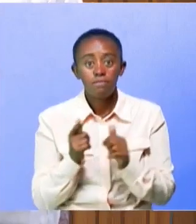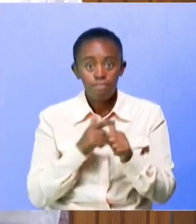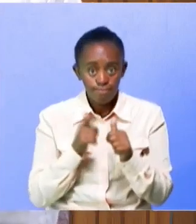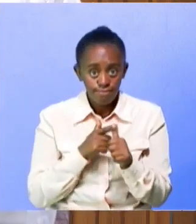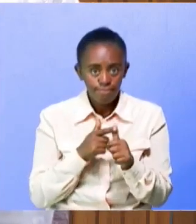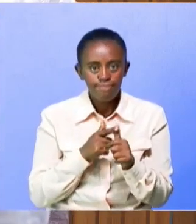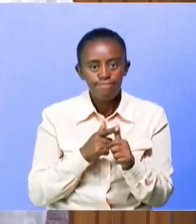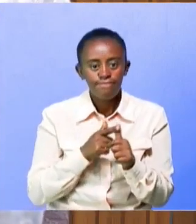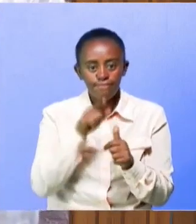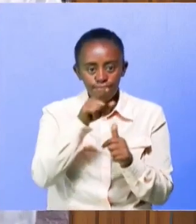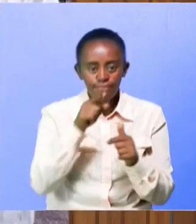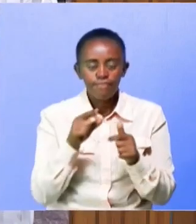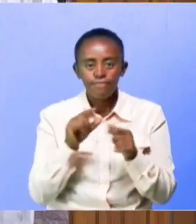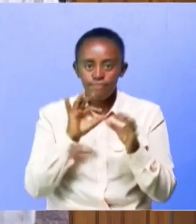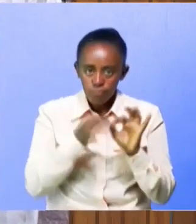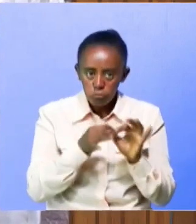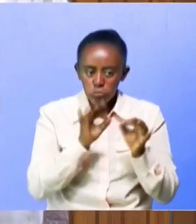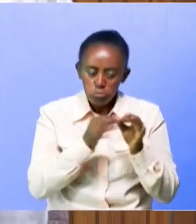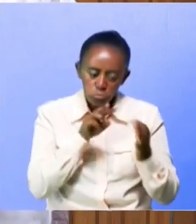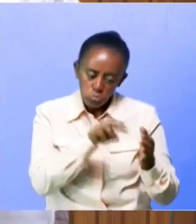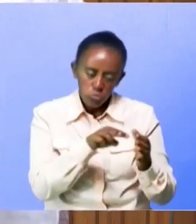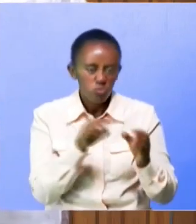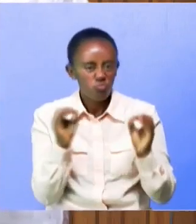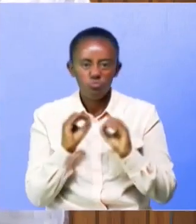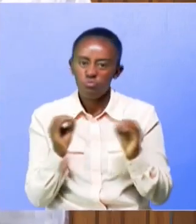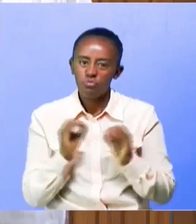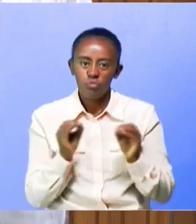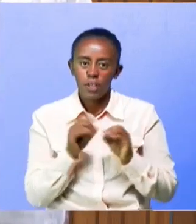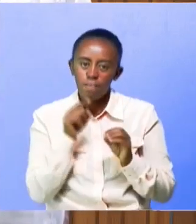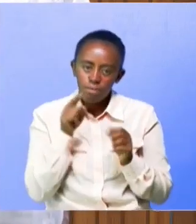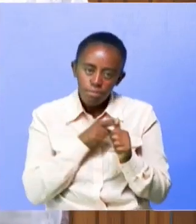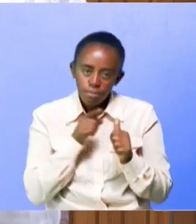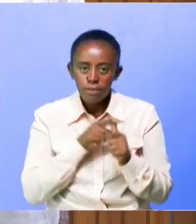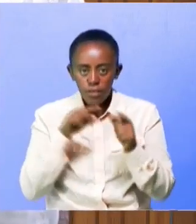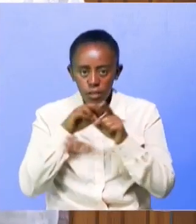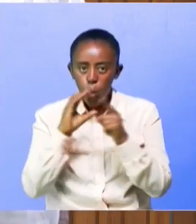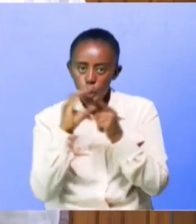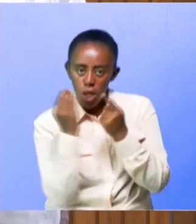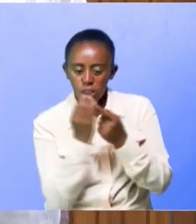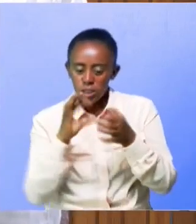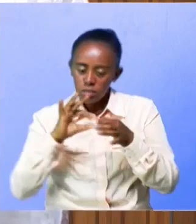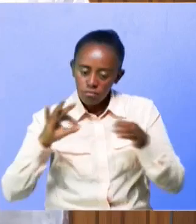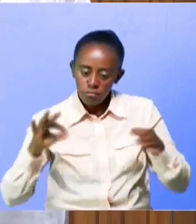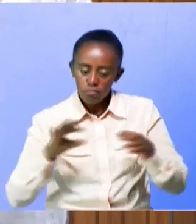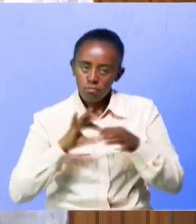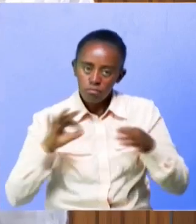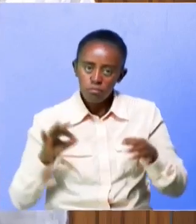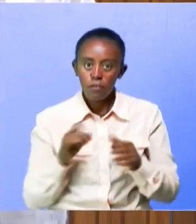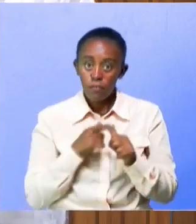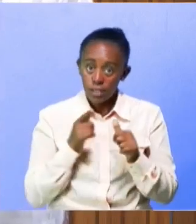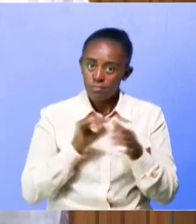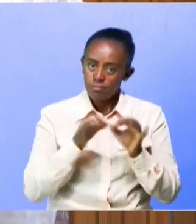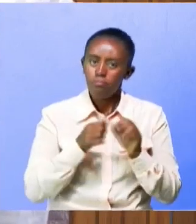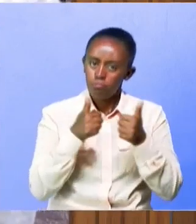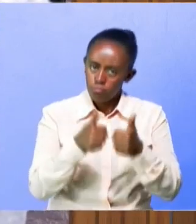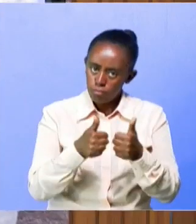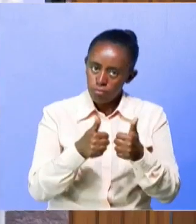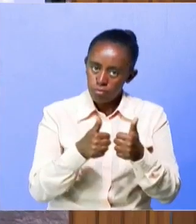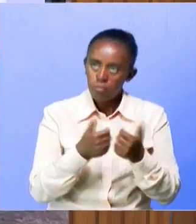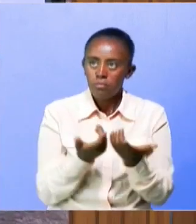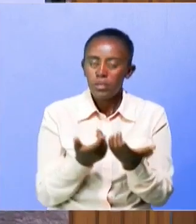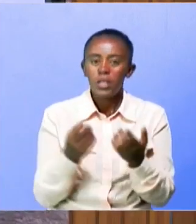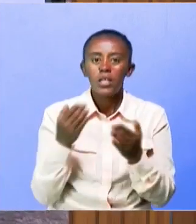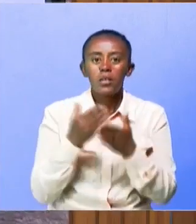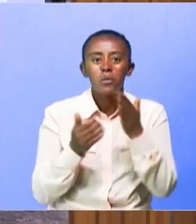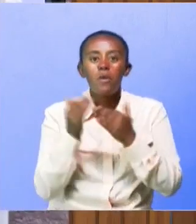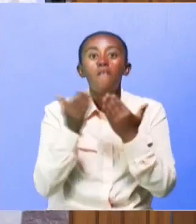is meaningless, right? It doesn't give any sense. Of course, you have to understand the meaning what it is in order to write a